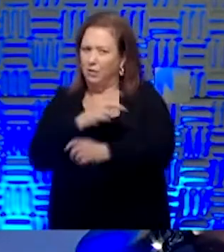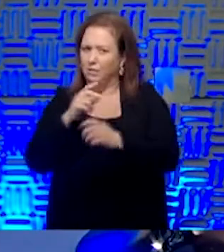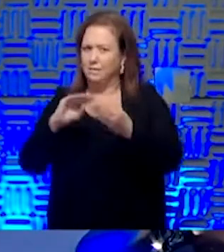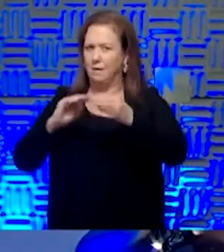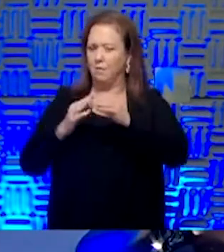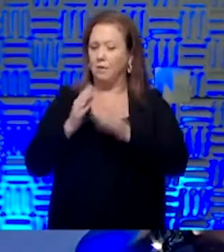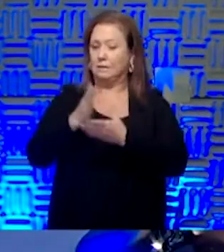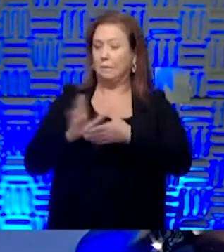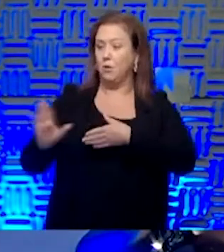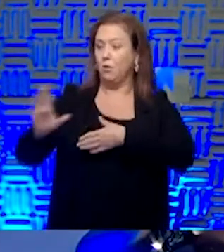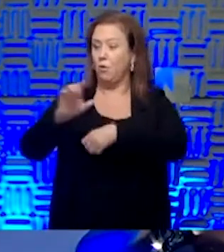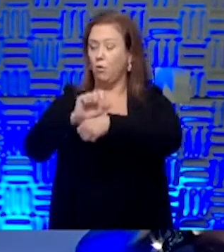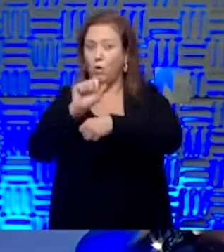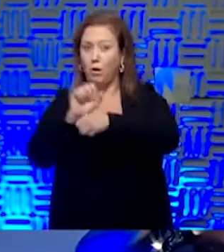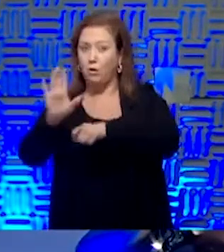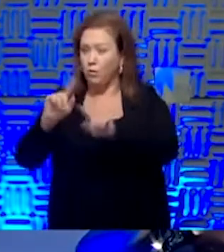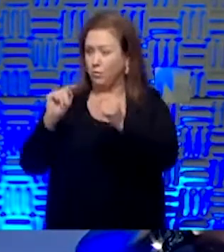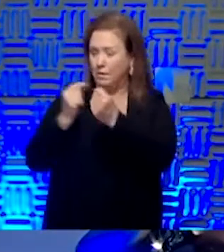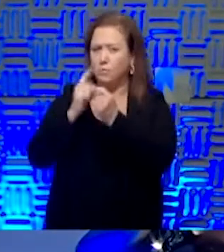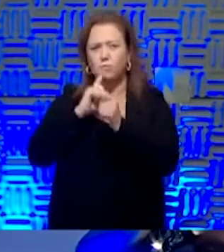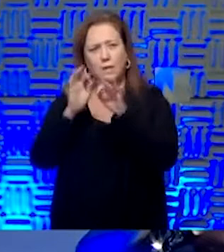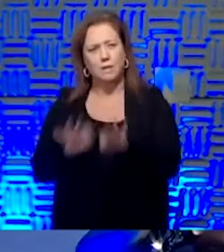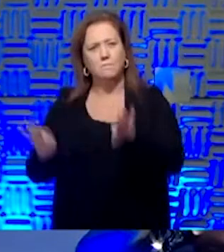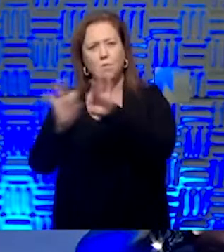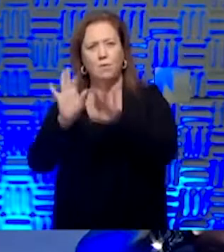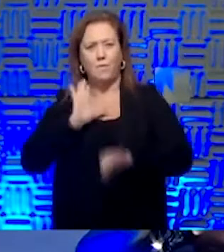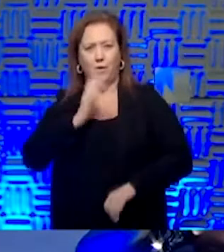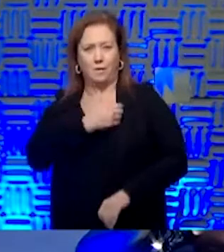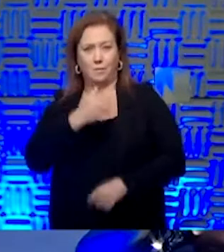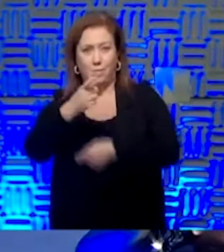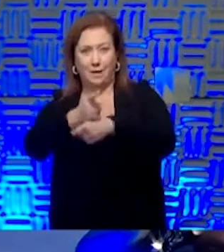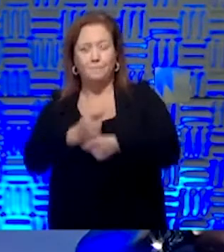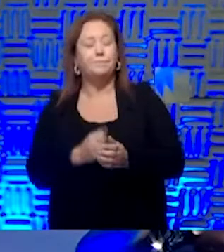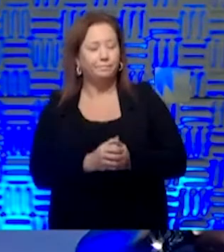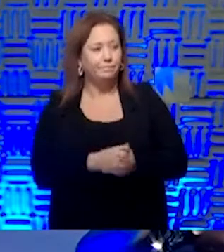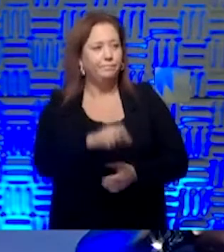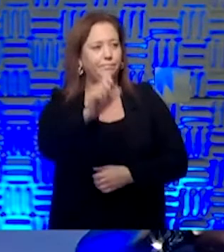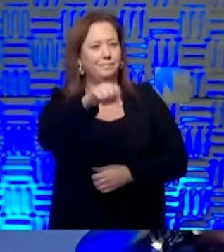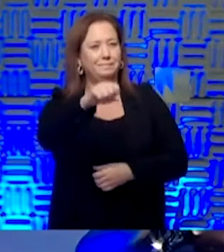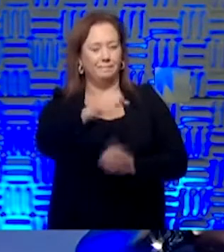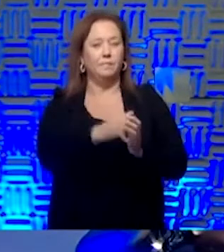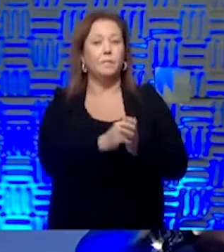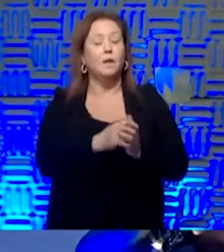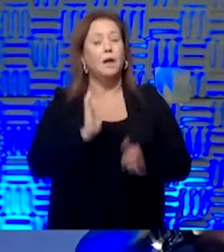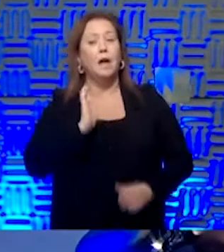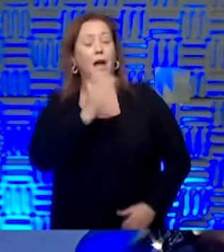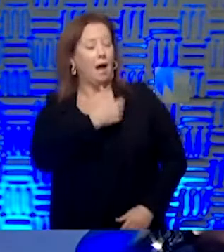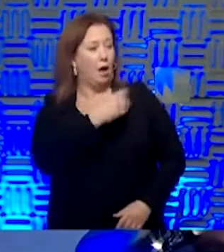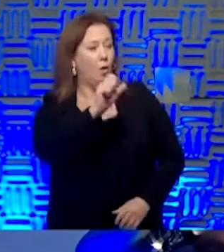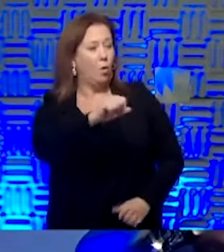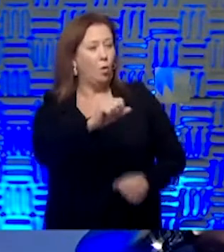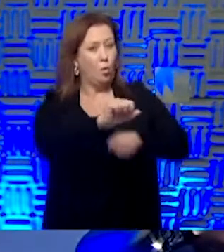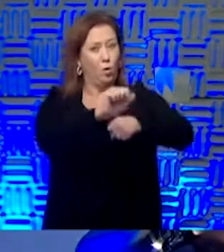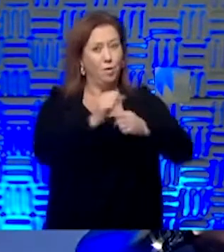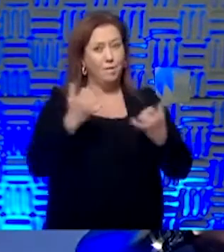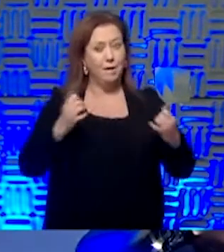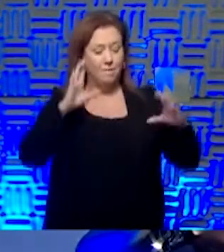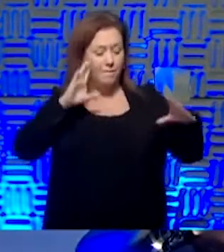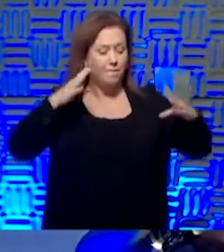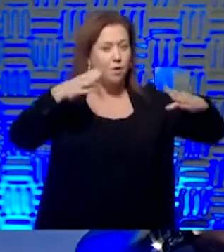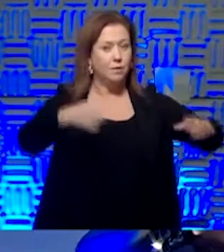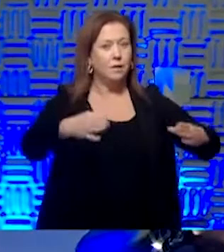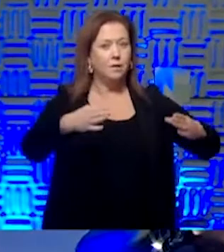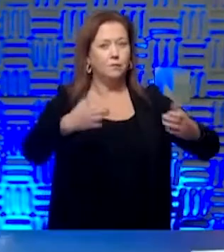some of the work you're doing in your team is critically important for us. So, you know, a lot of what we've been working on right now is trying